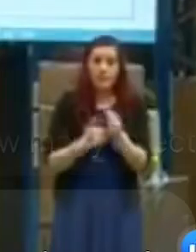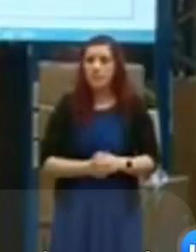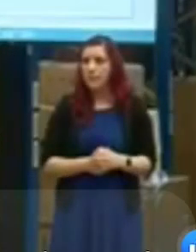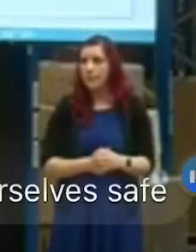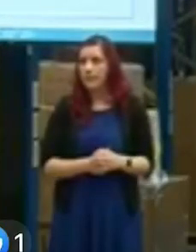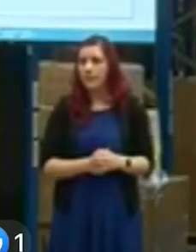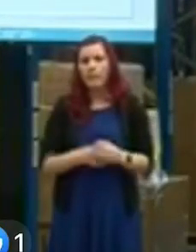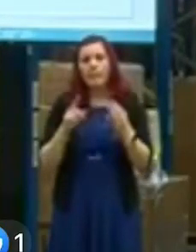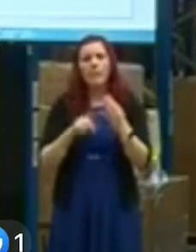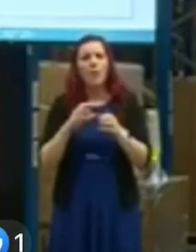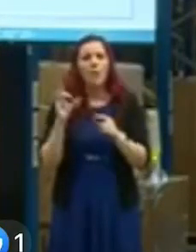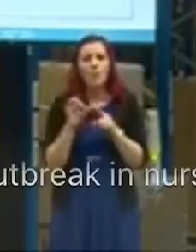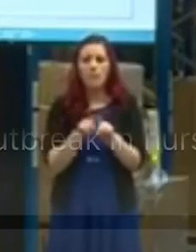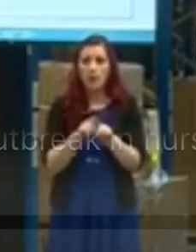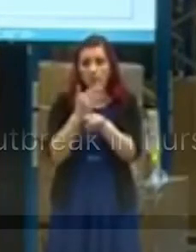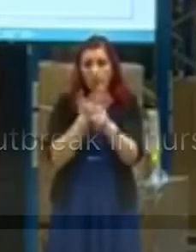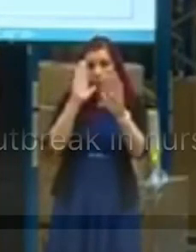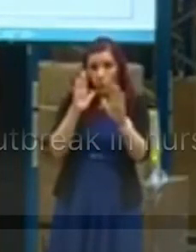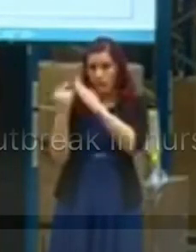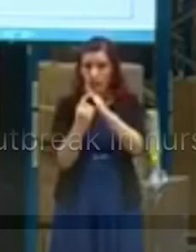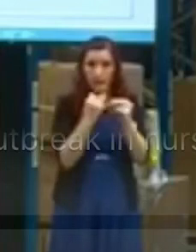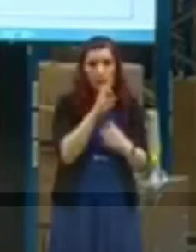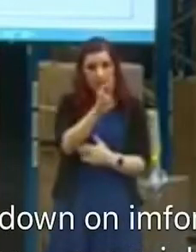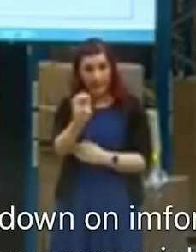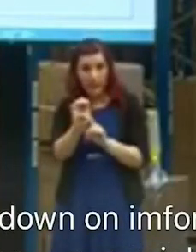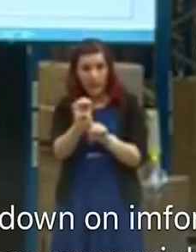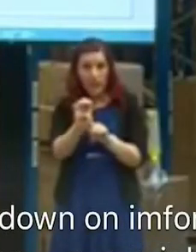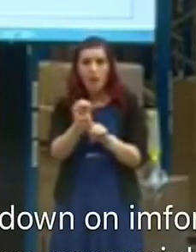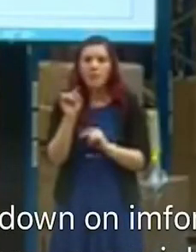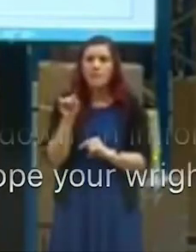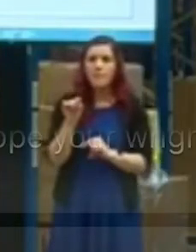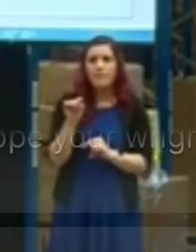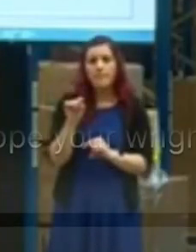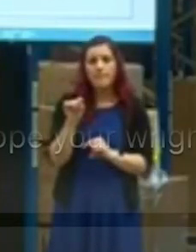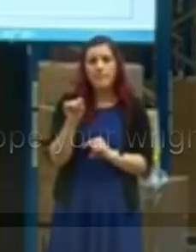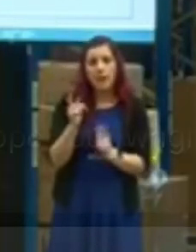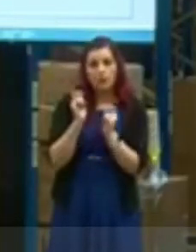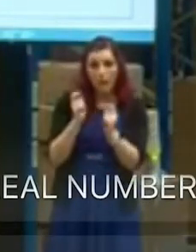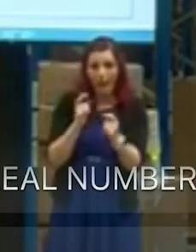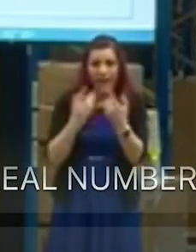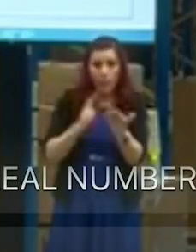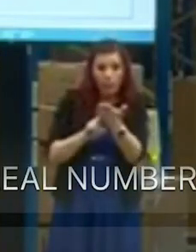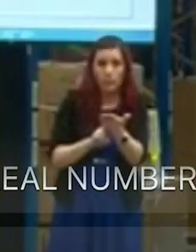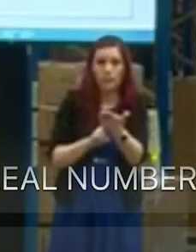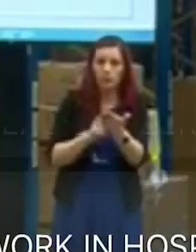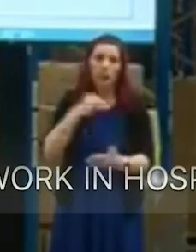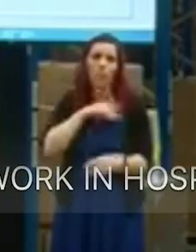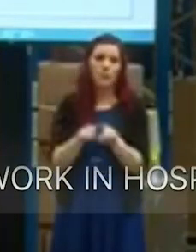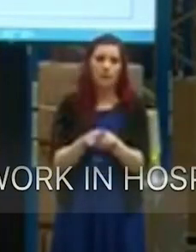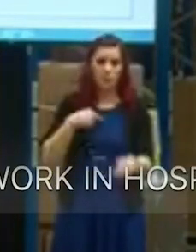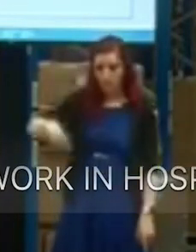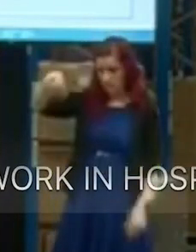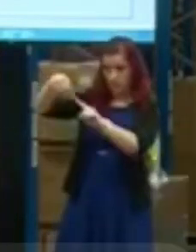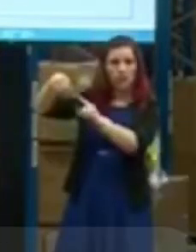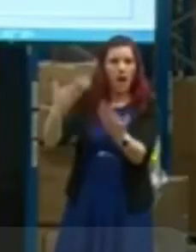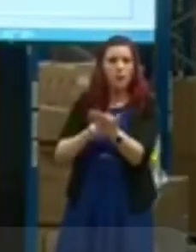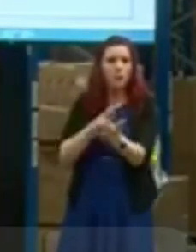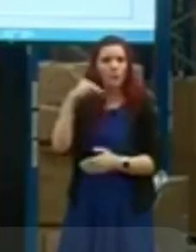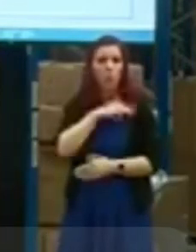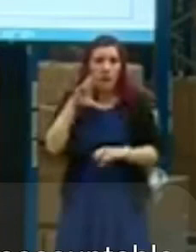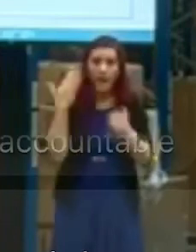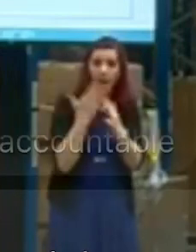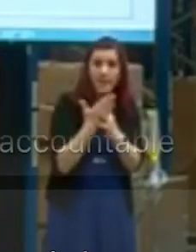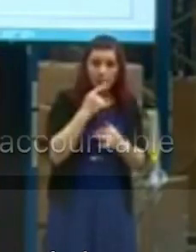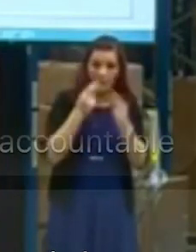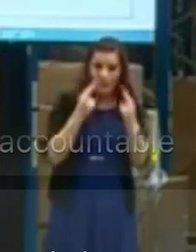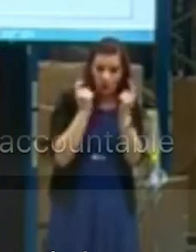it. Another point I want to make before I just go to the items is that personal protective equipment is training in its use is really important. And so for staff who are caring for patients, having access to personal protective equipment